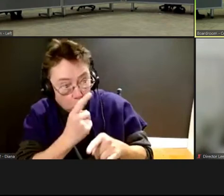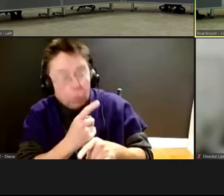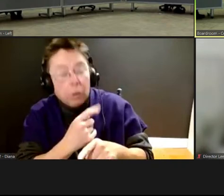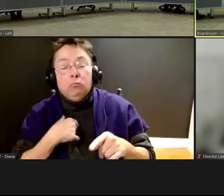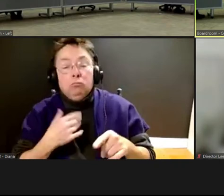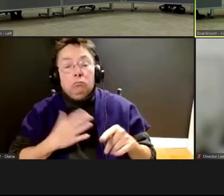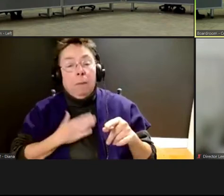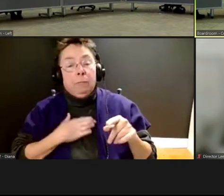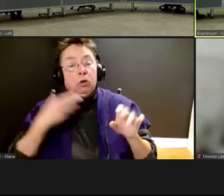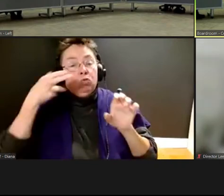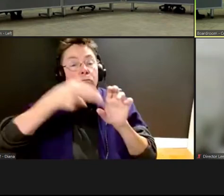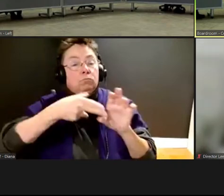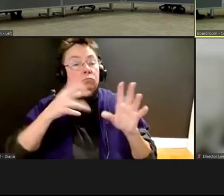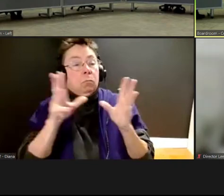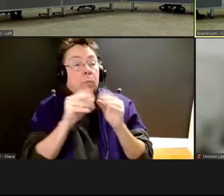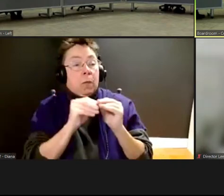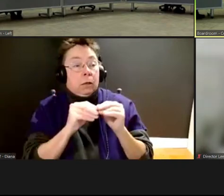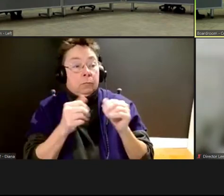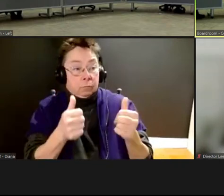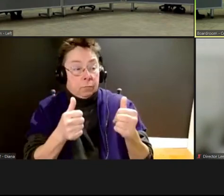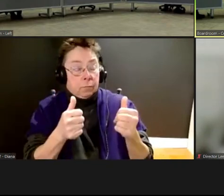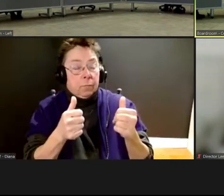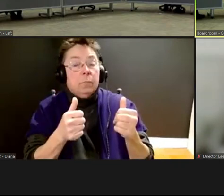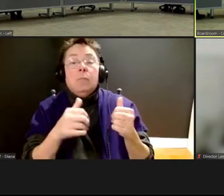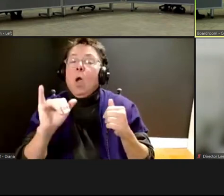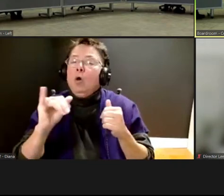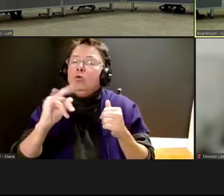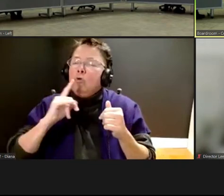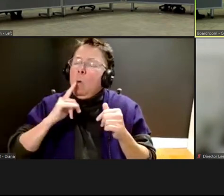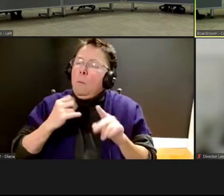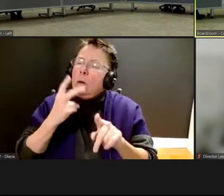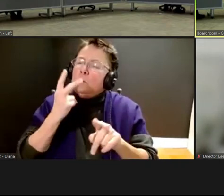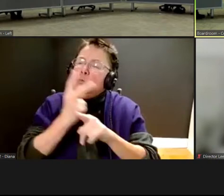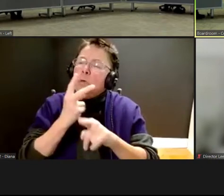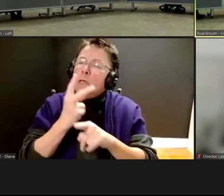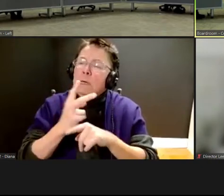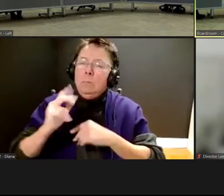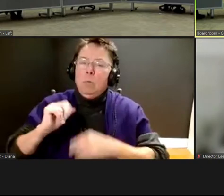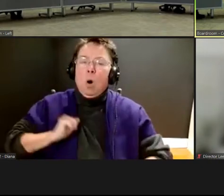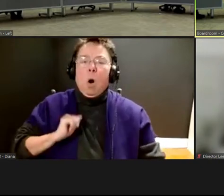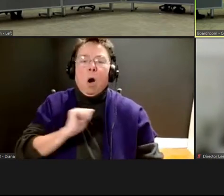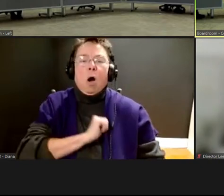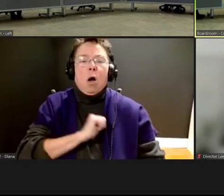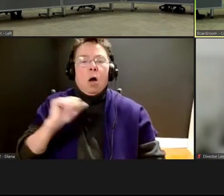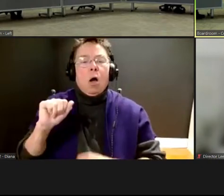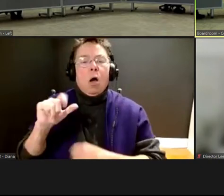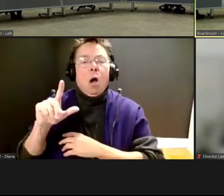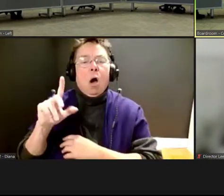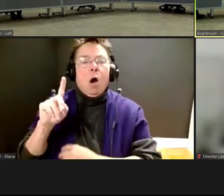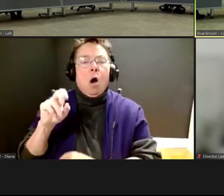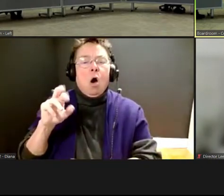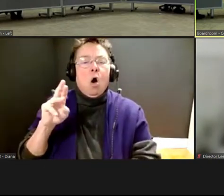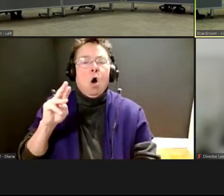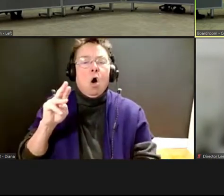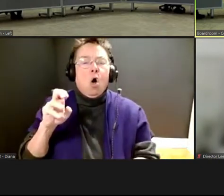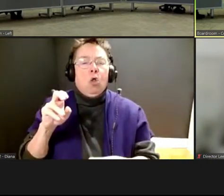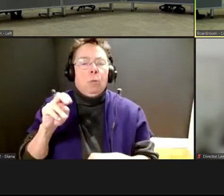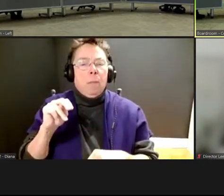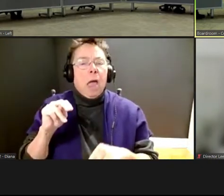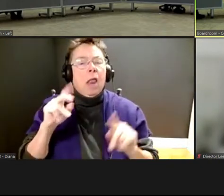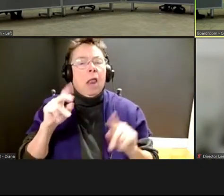forward. I also intend to keep the Alderman updated on our progress on the Meeting the Moment